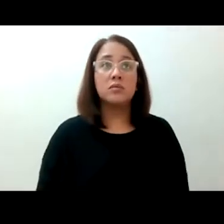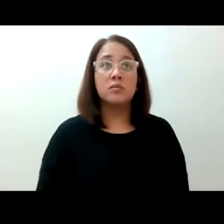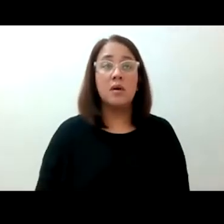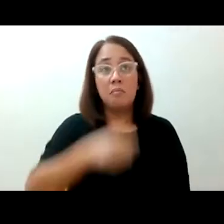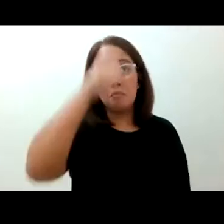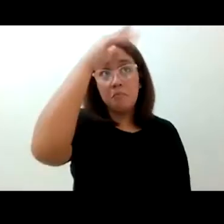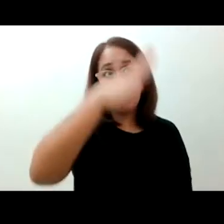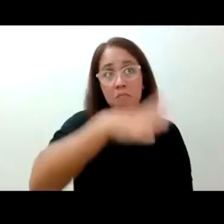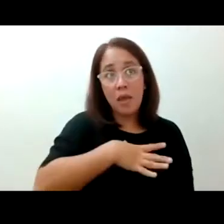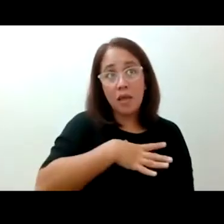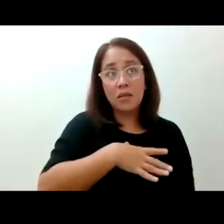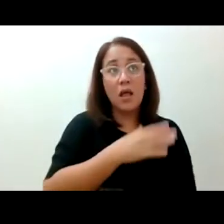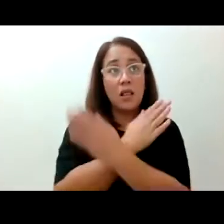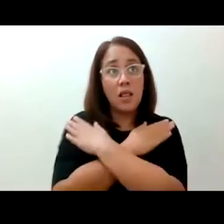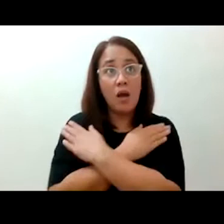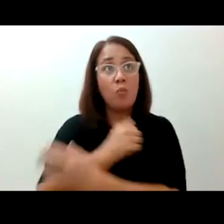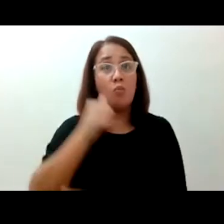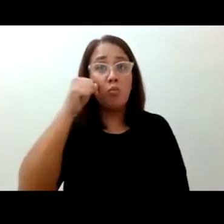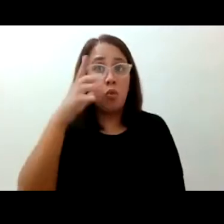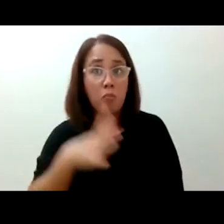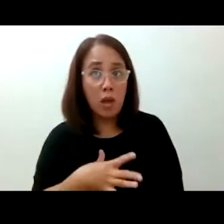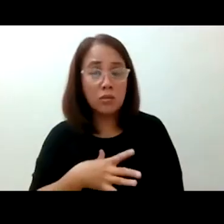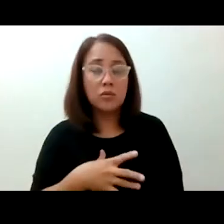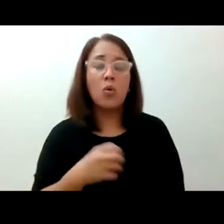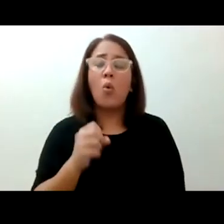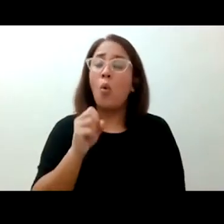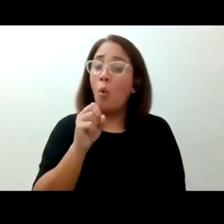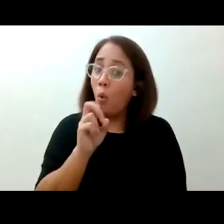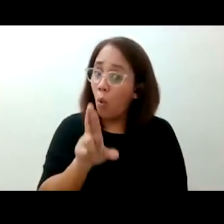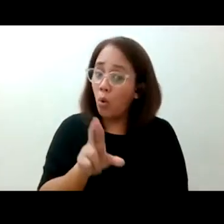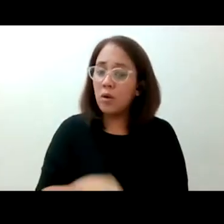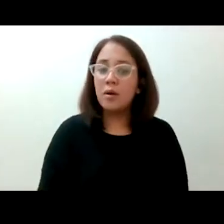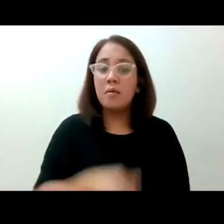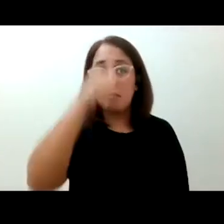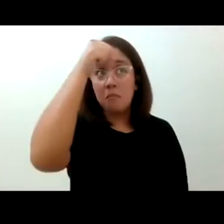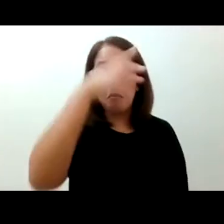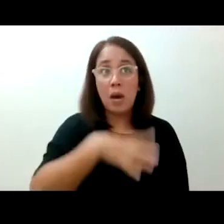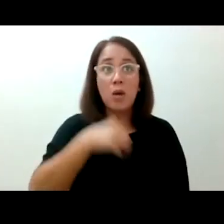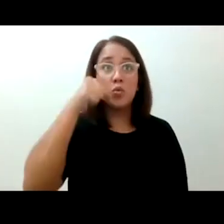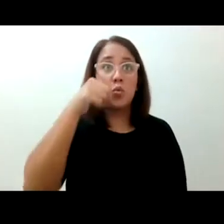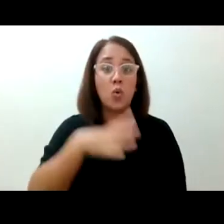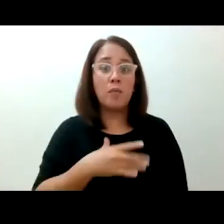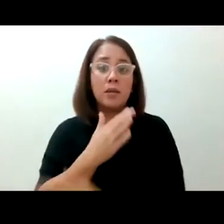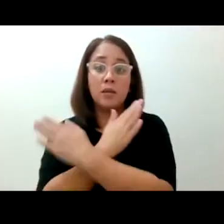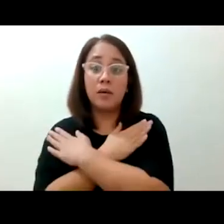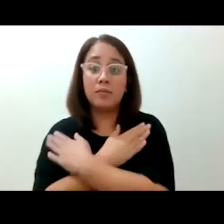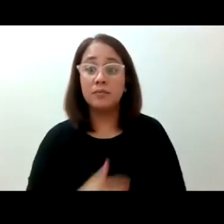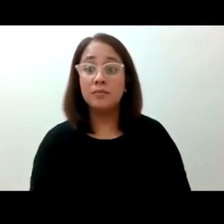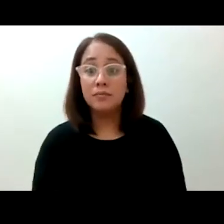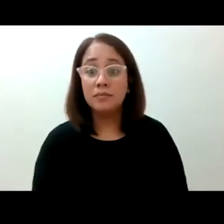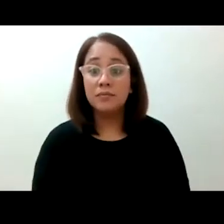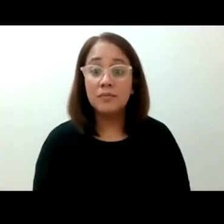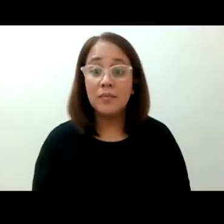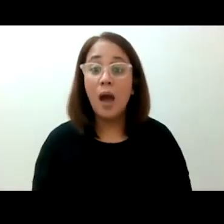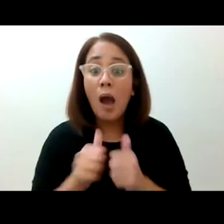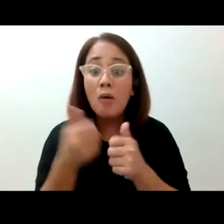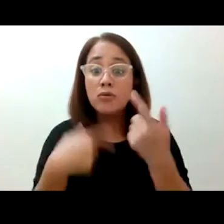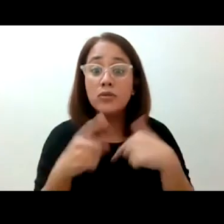man, love, woman? Or do you sign it man, woman, love?